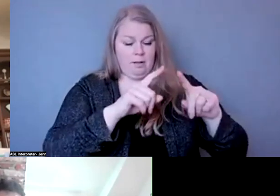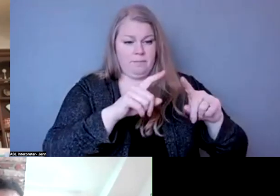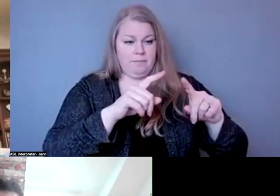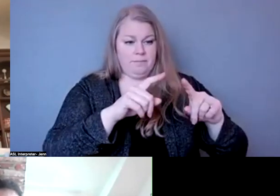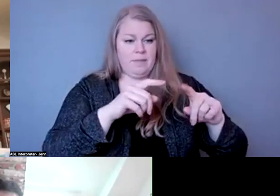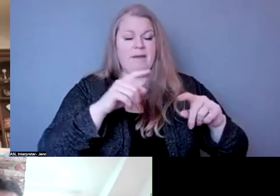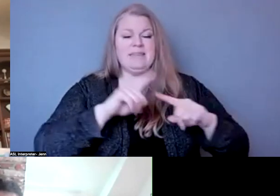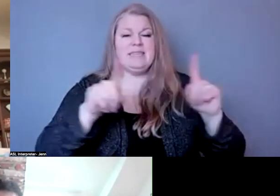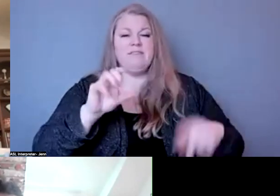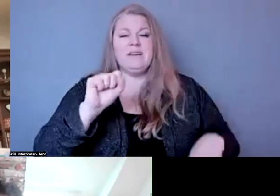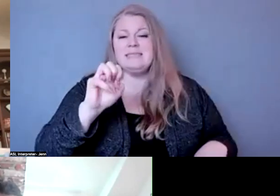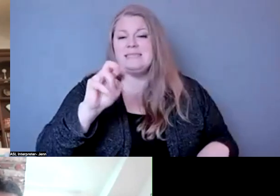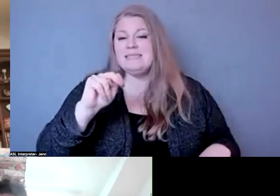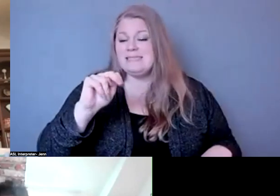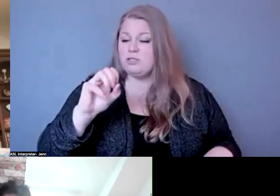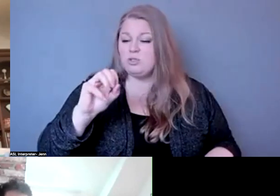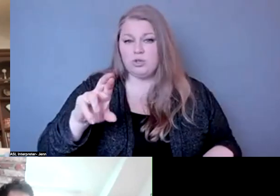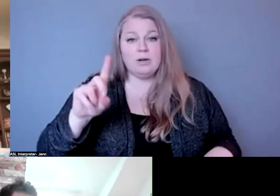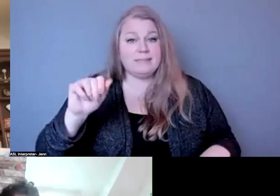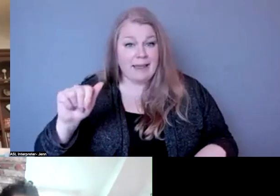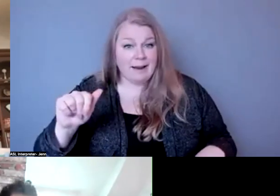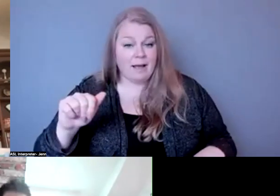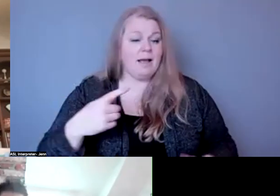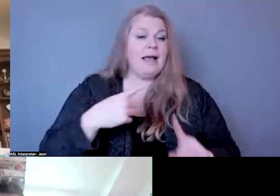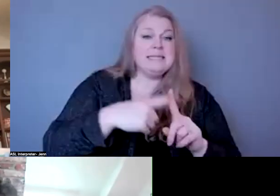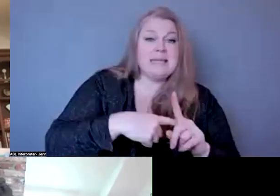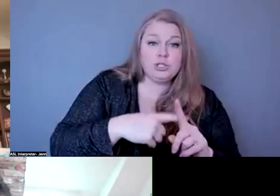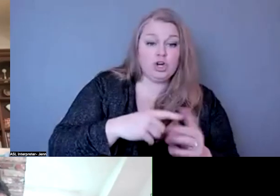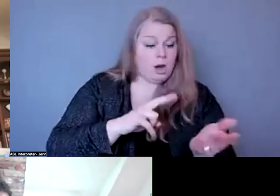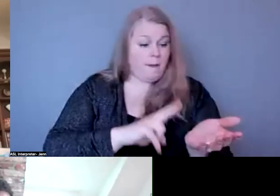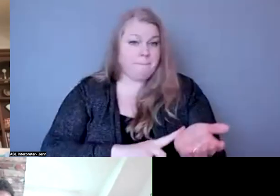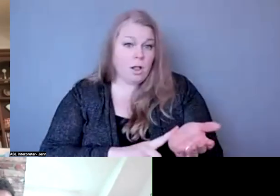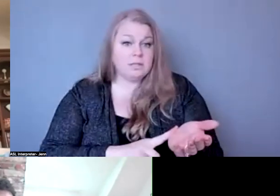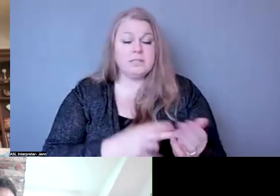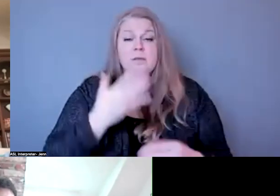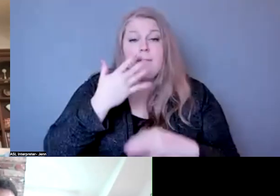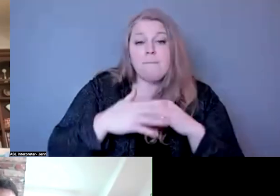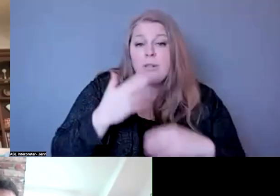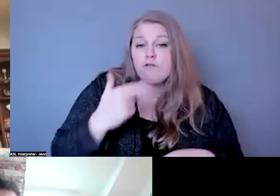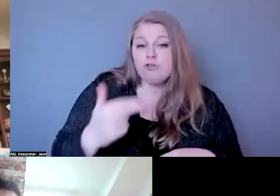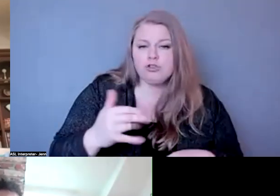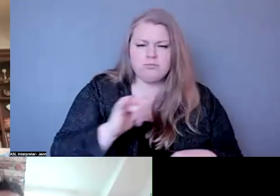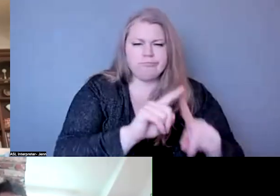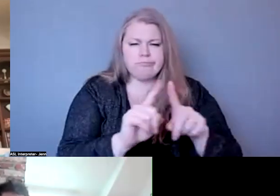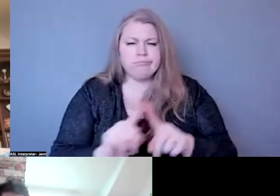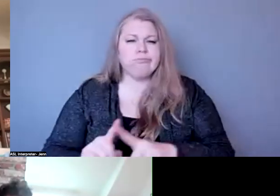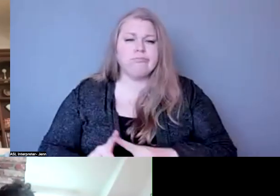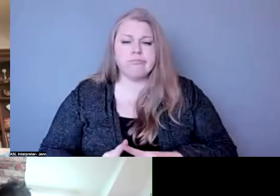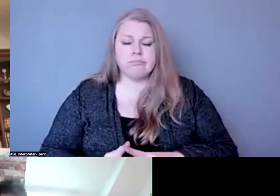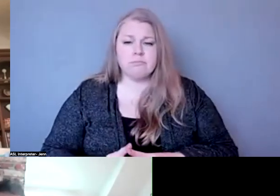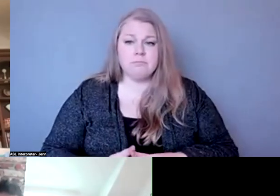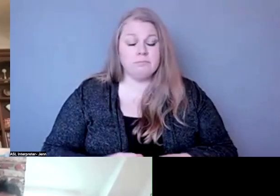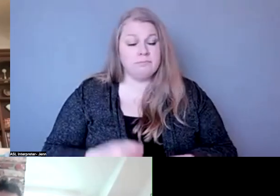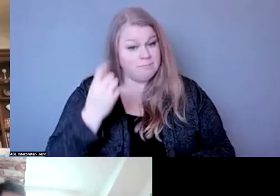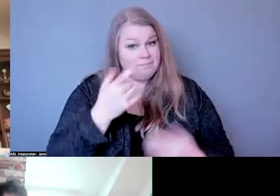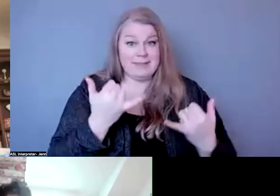sensor data streams, temperature, pulse, blood sugar, these kinds of things. Again, many of this already